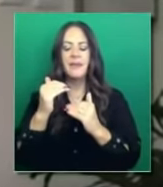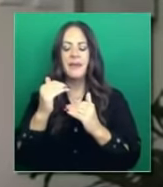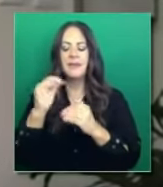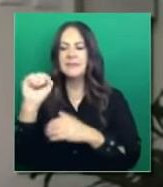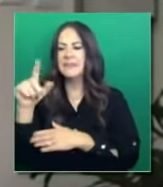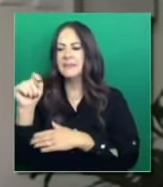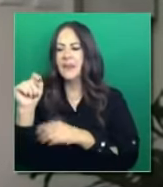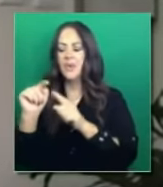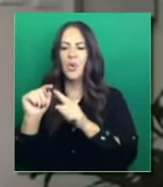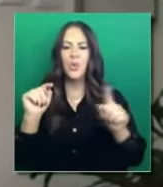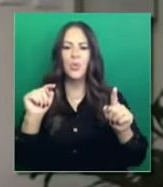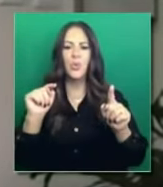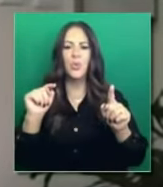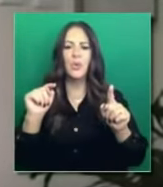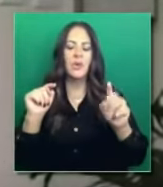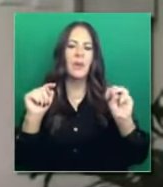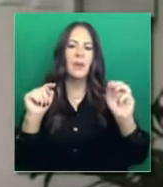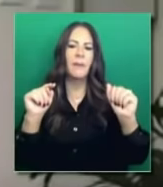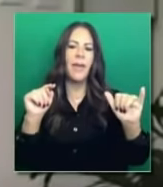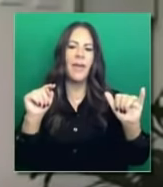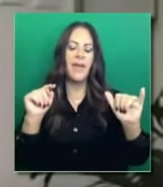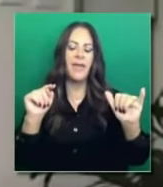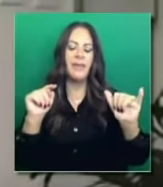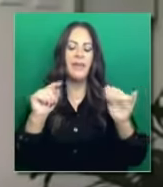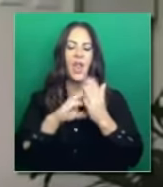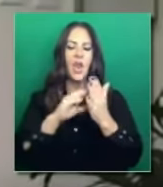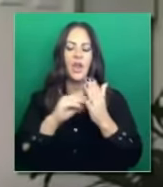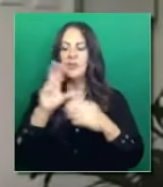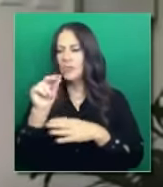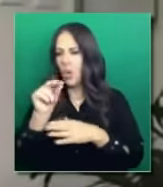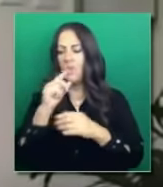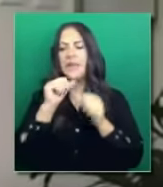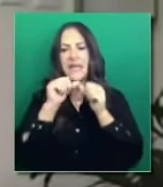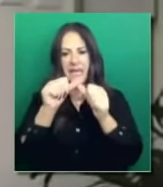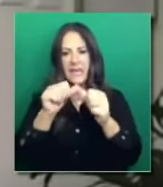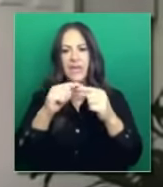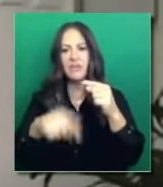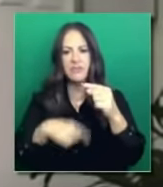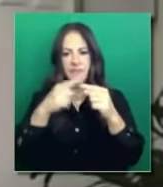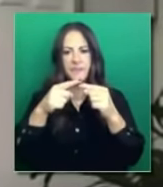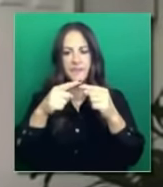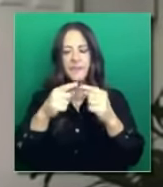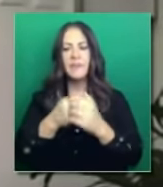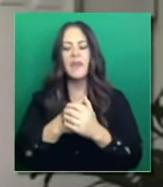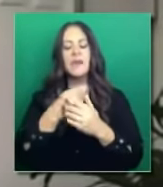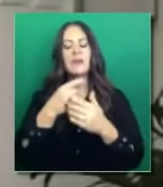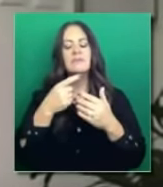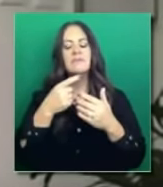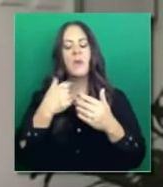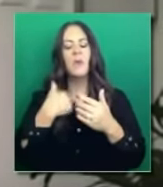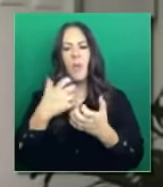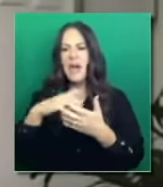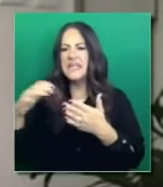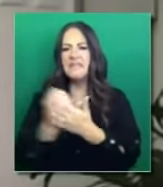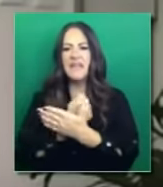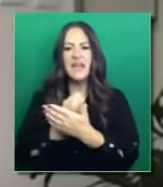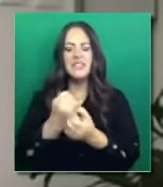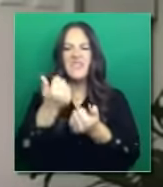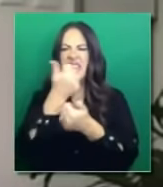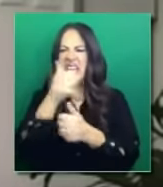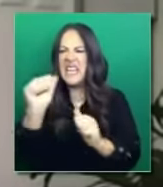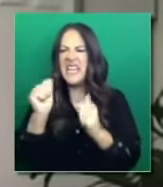the continuous process of solving for learning and taking advantage as well of many of the other innovations that are going